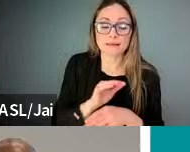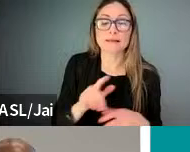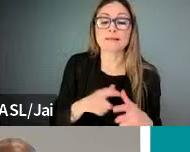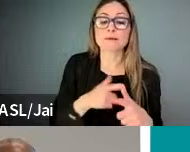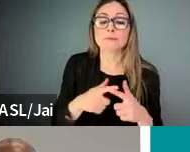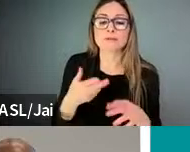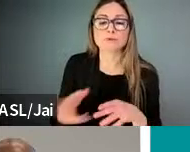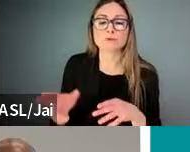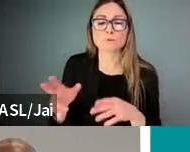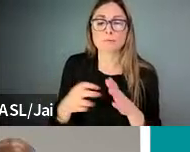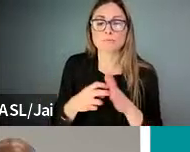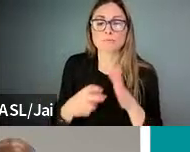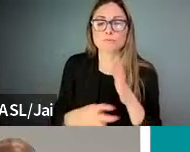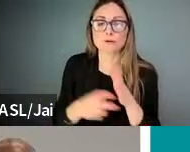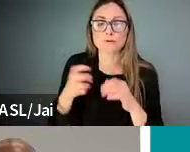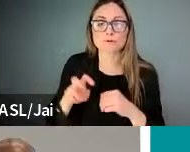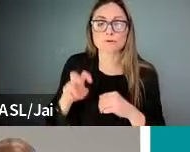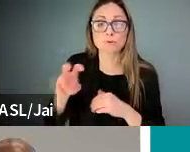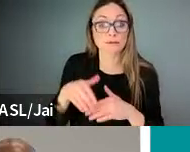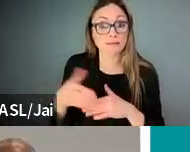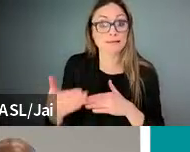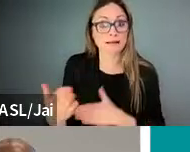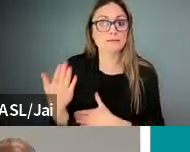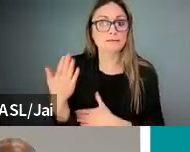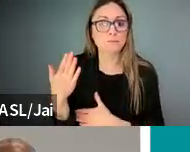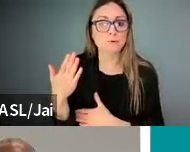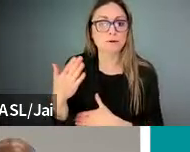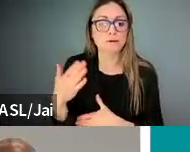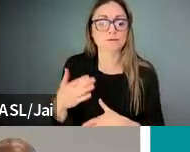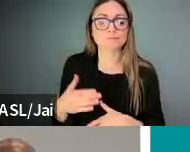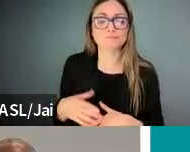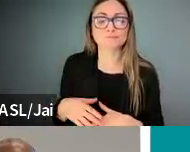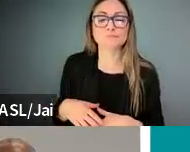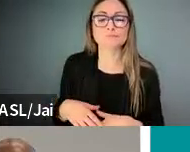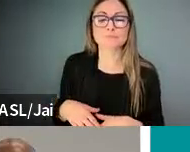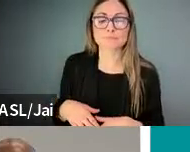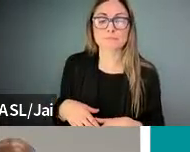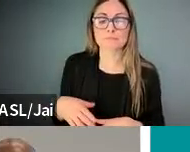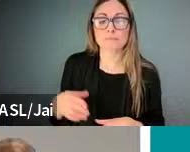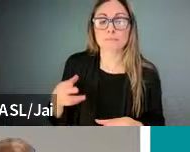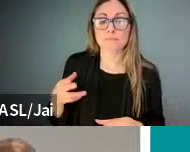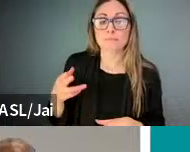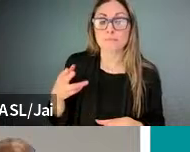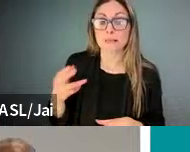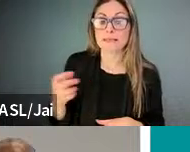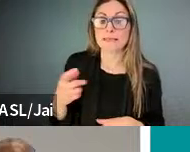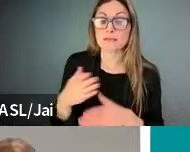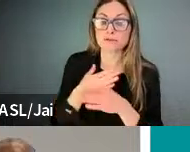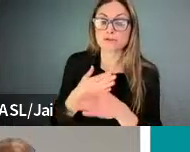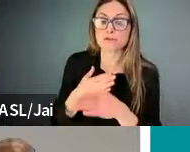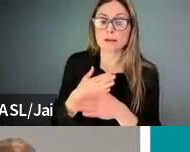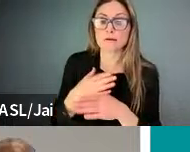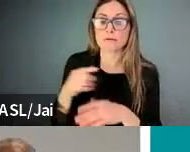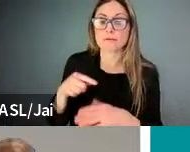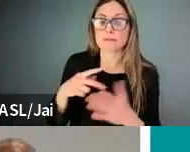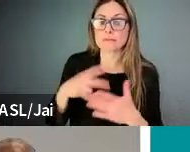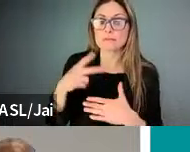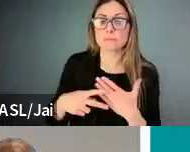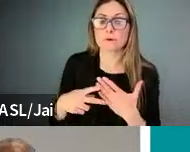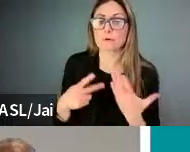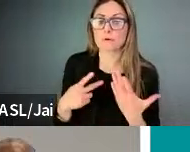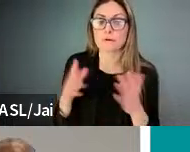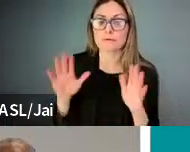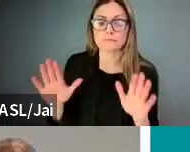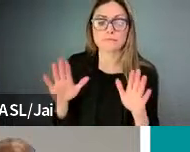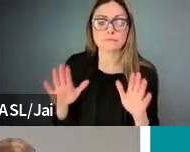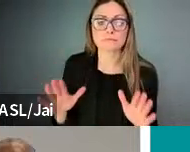tour the next morning. And he shared that this program is a phenomenal effort